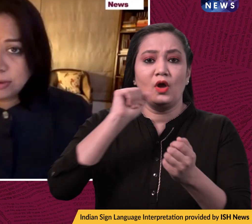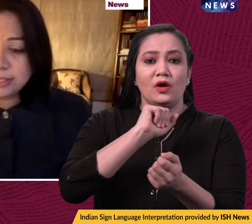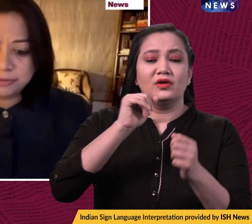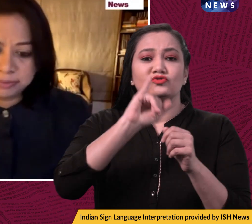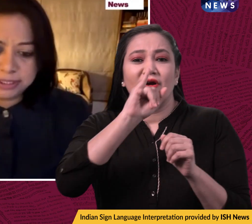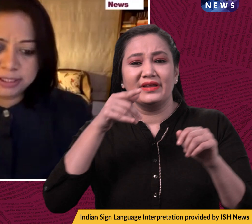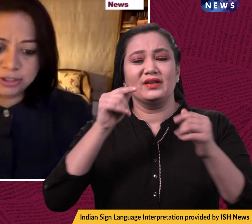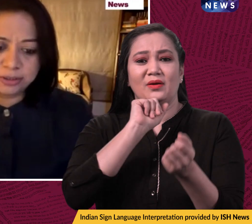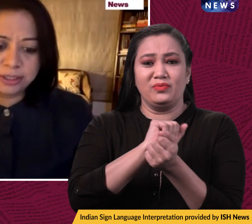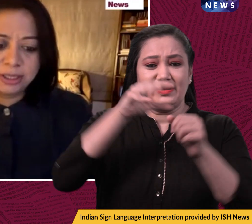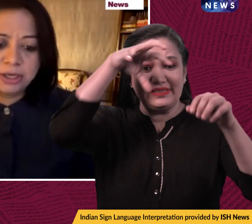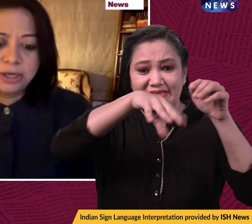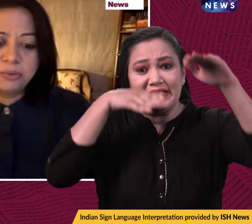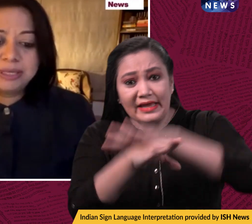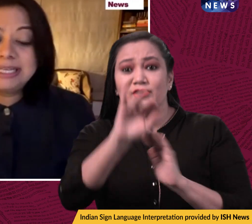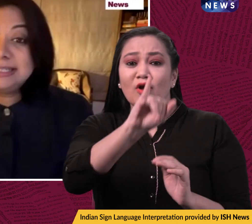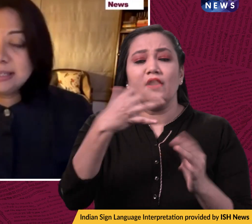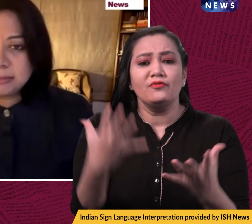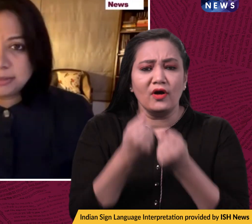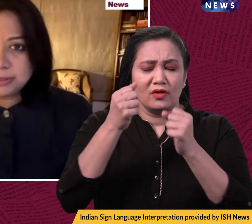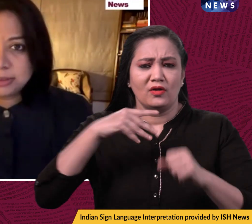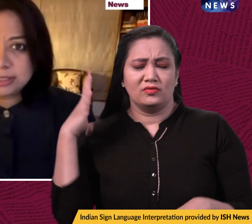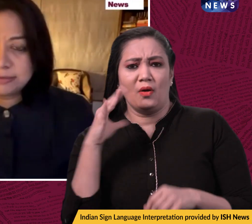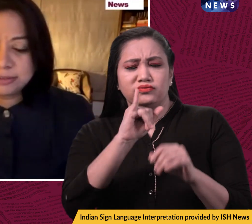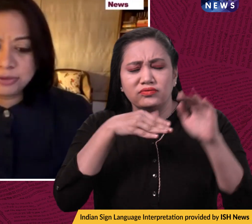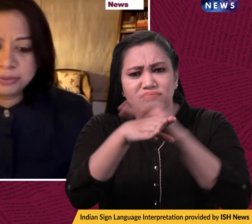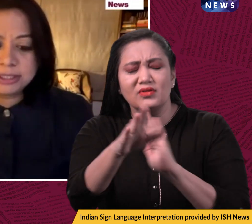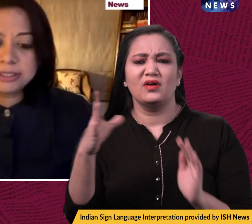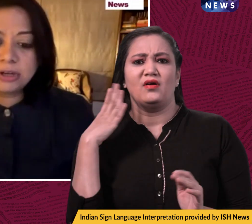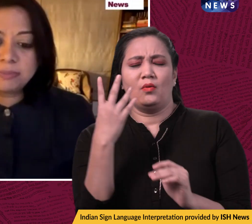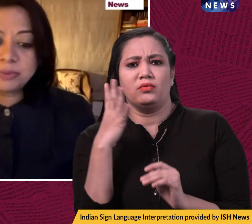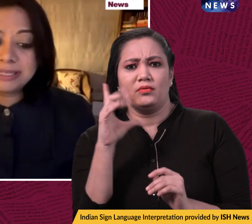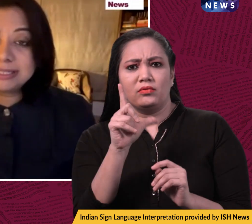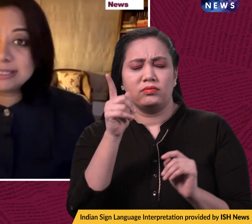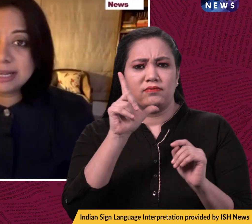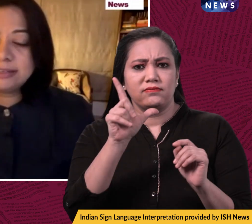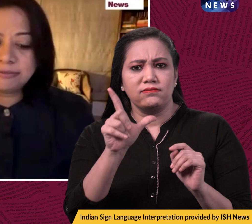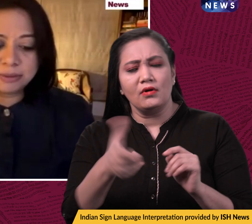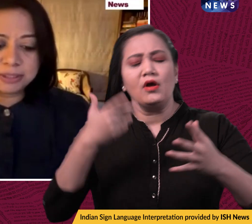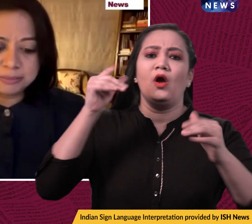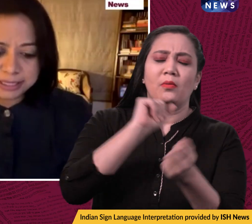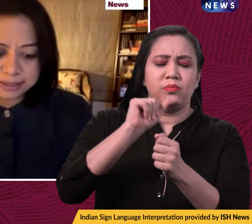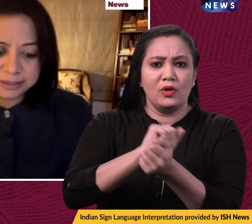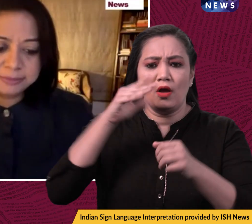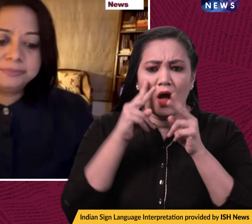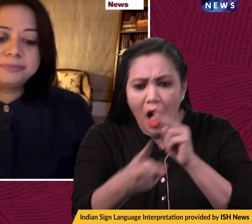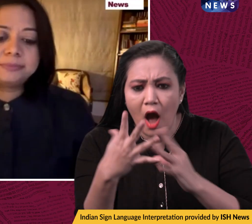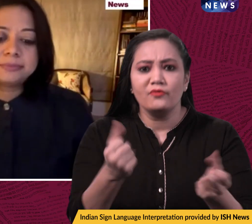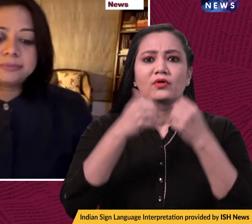inside the toilet of the police station. When he didn't come out of the toilet after a few minutes, the cops went inside and found him